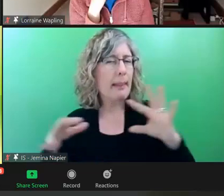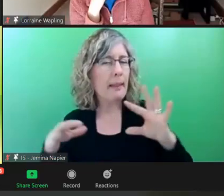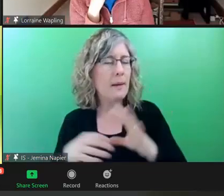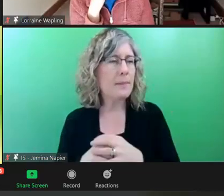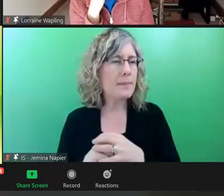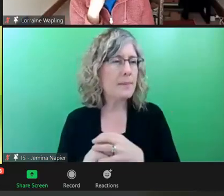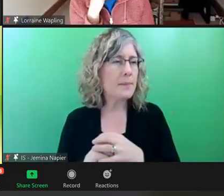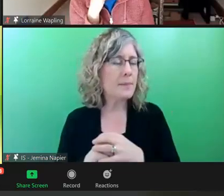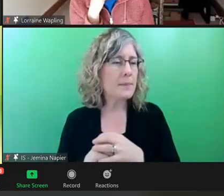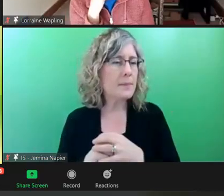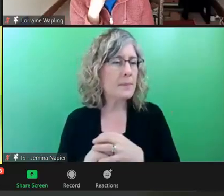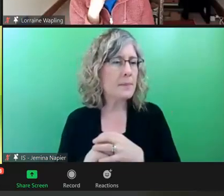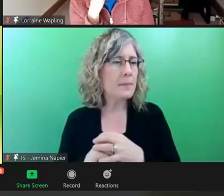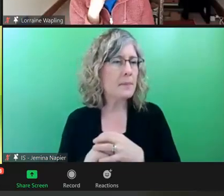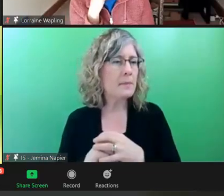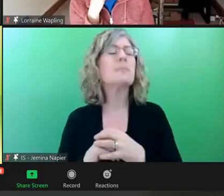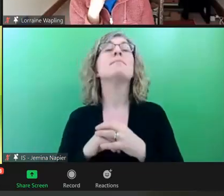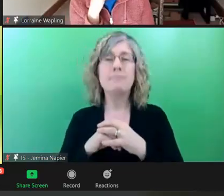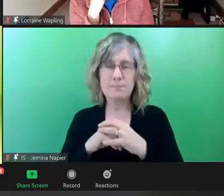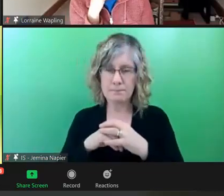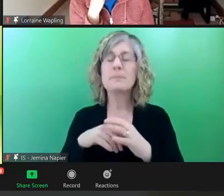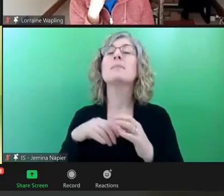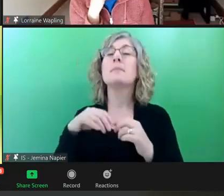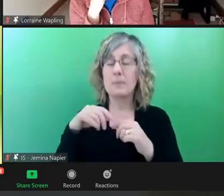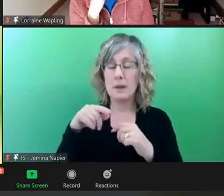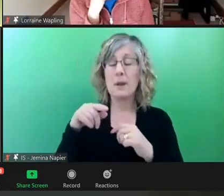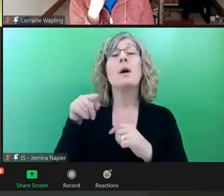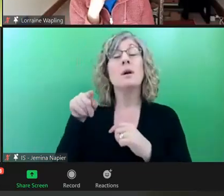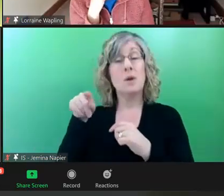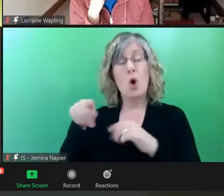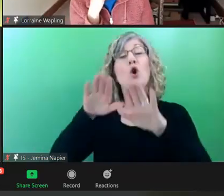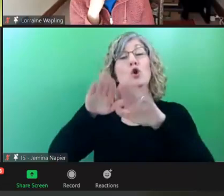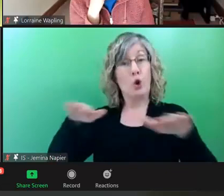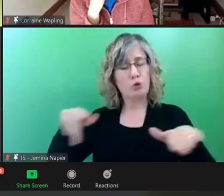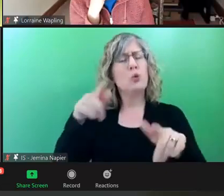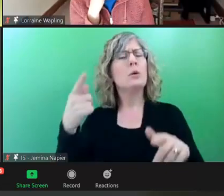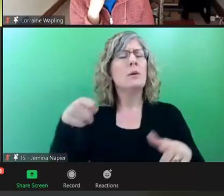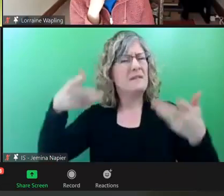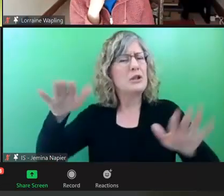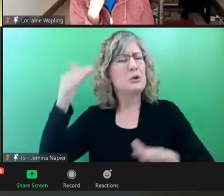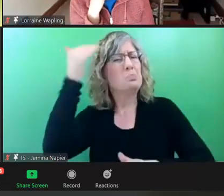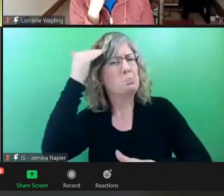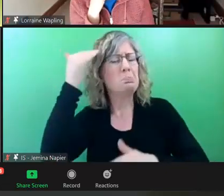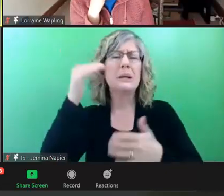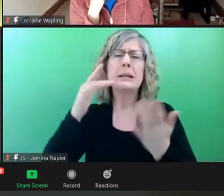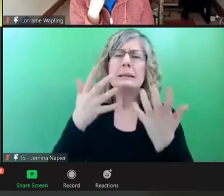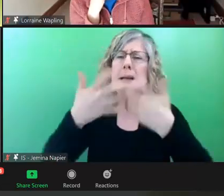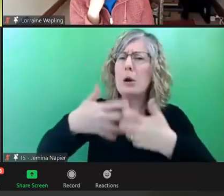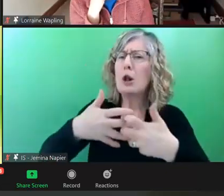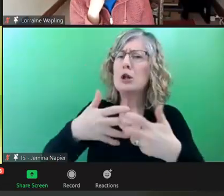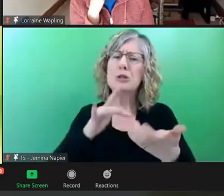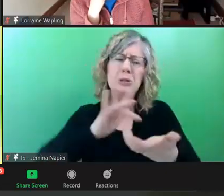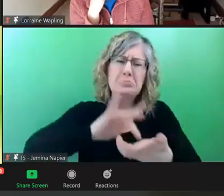technologies, it was a little easier. Like for secondary educators could have, yeah.